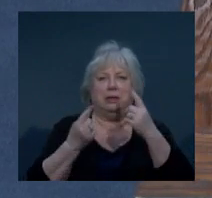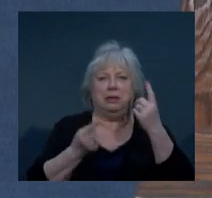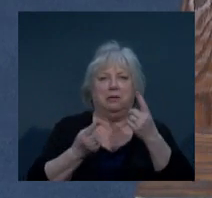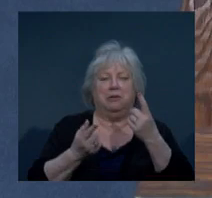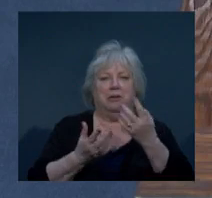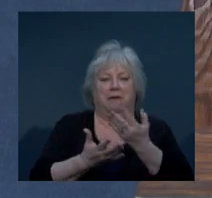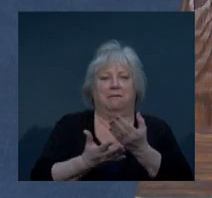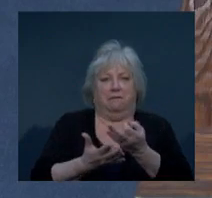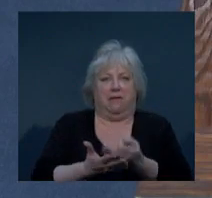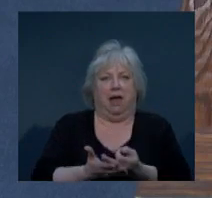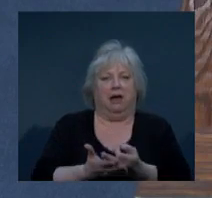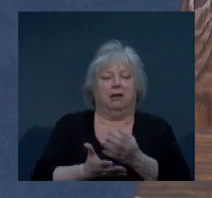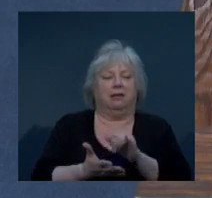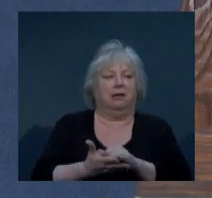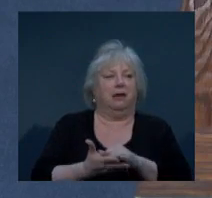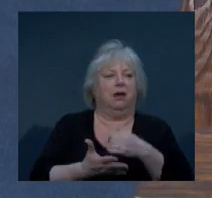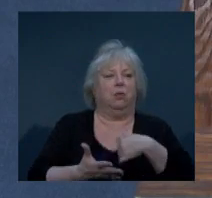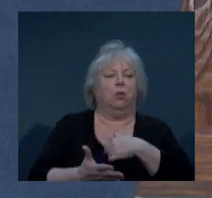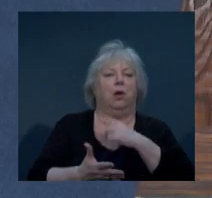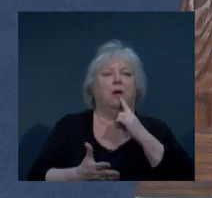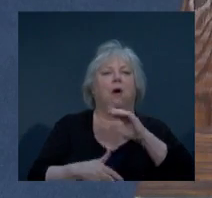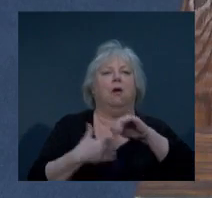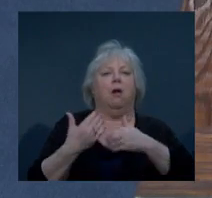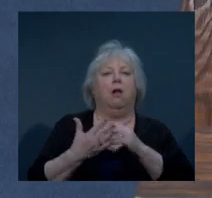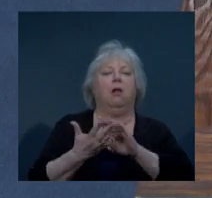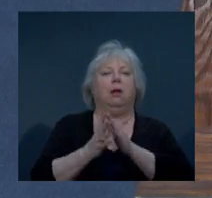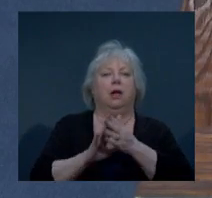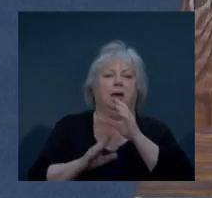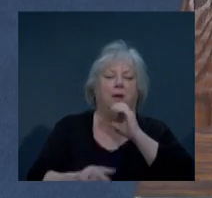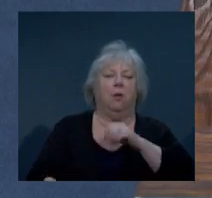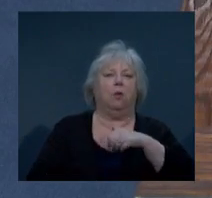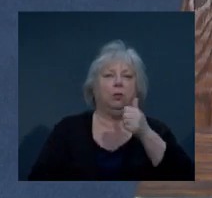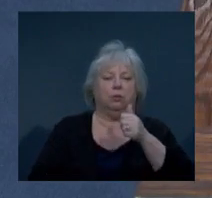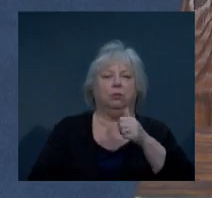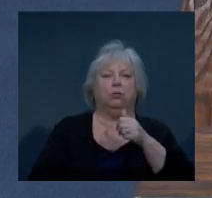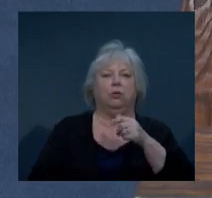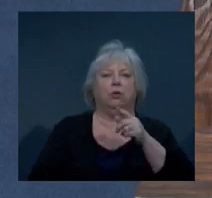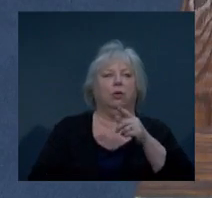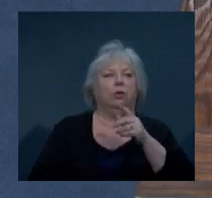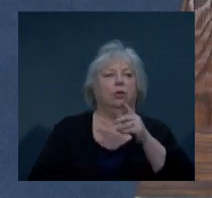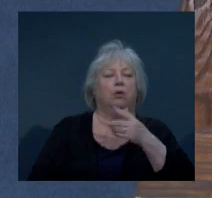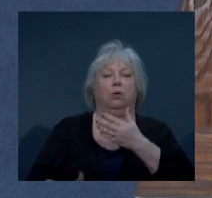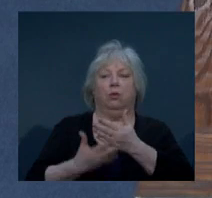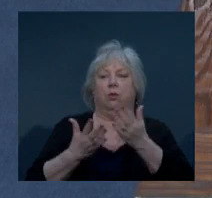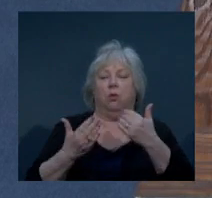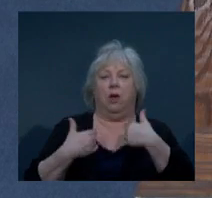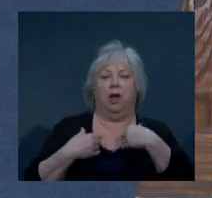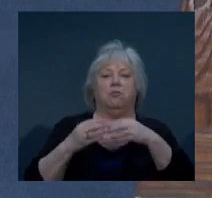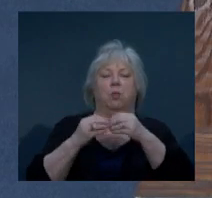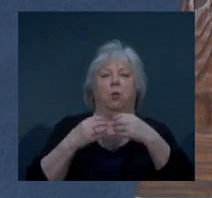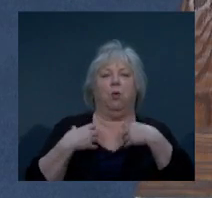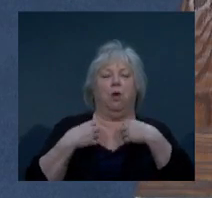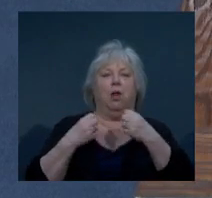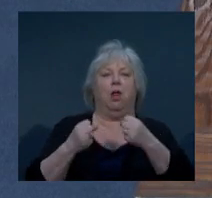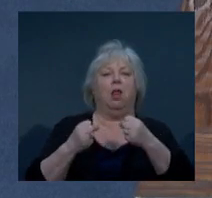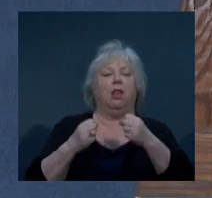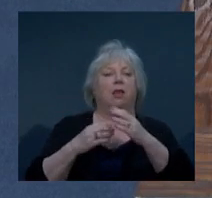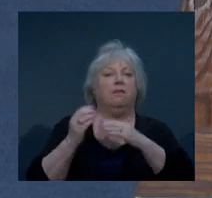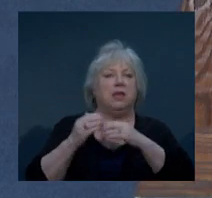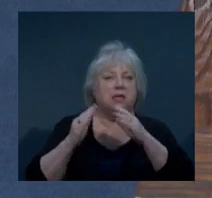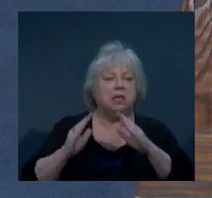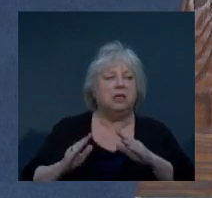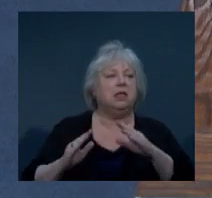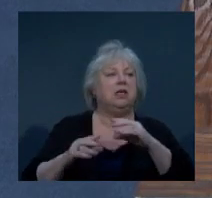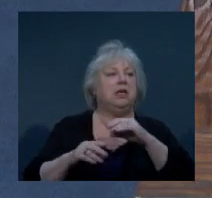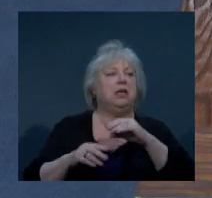that we're all getting older. You have more health facilities in this